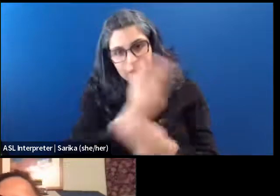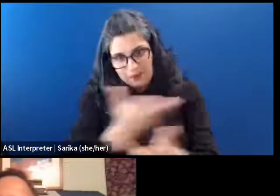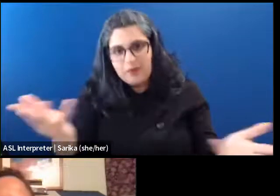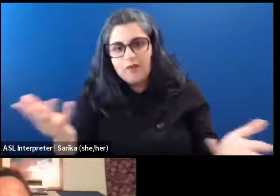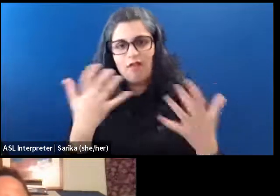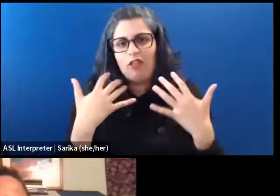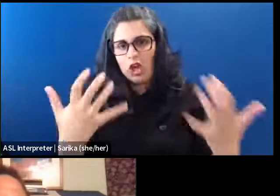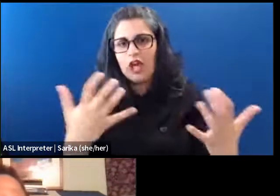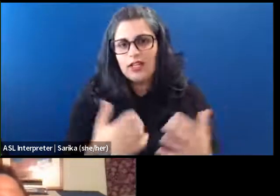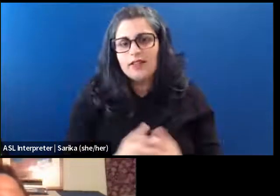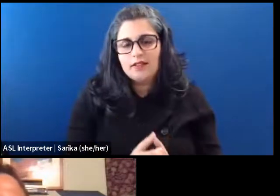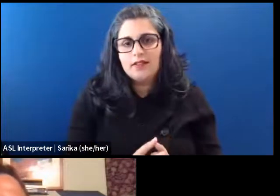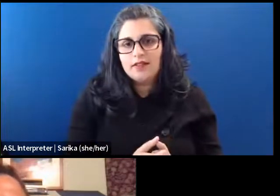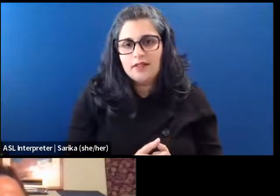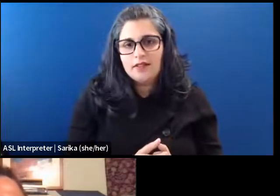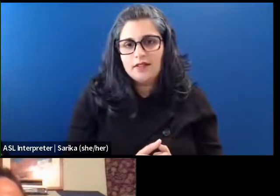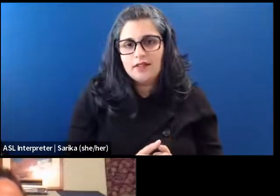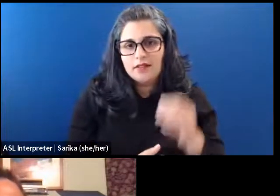audience, because